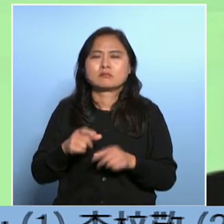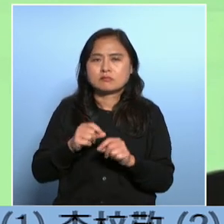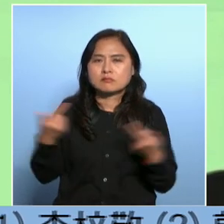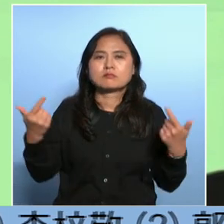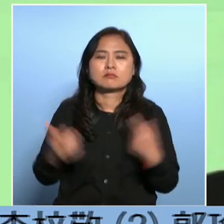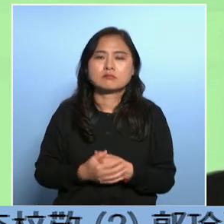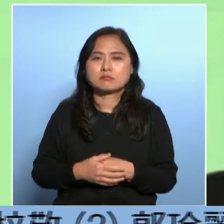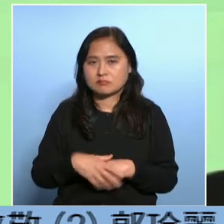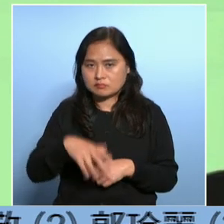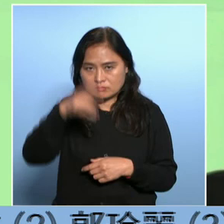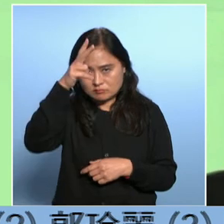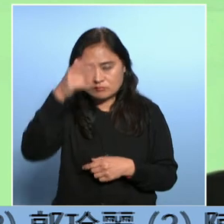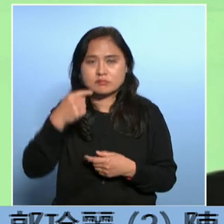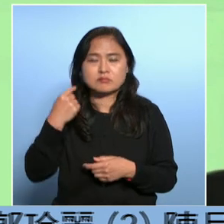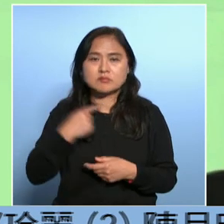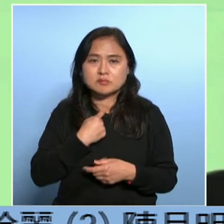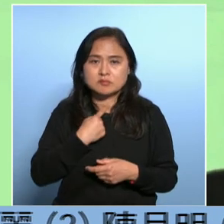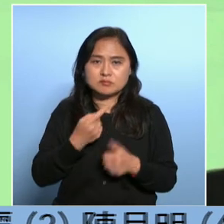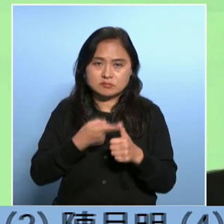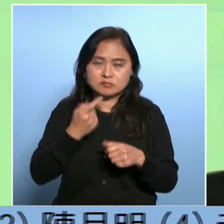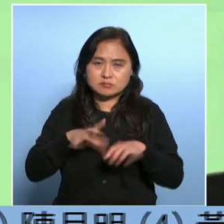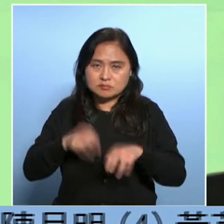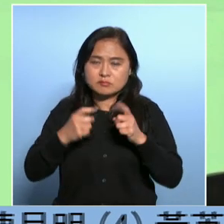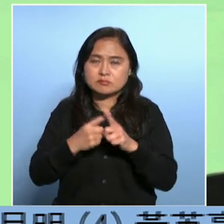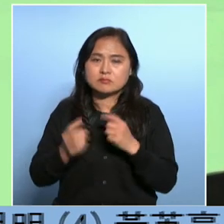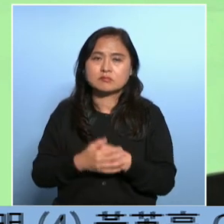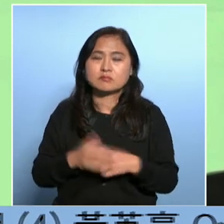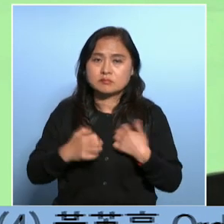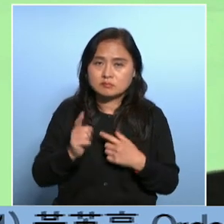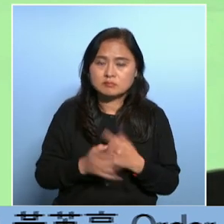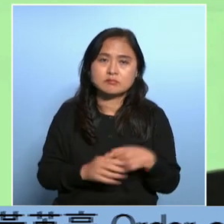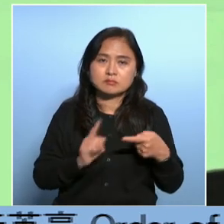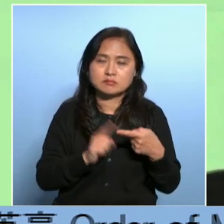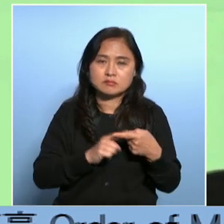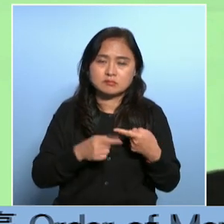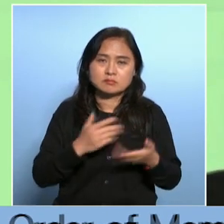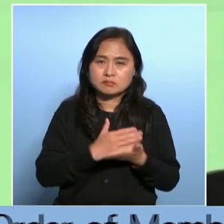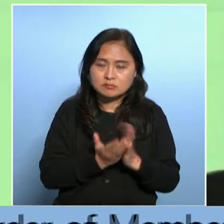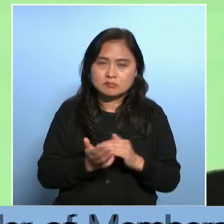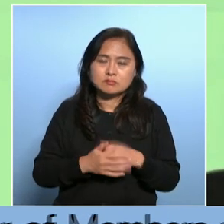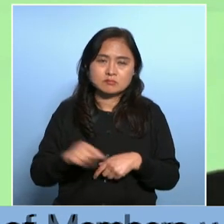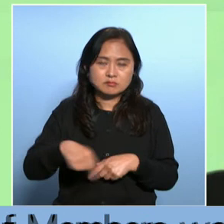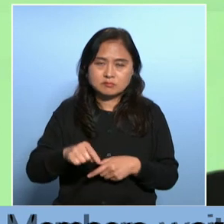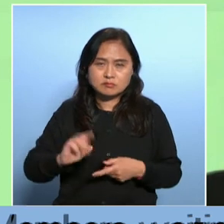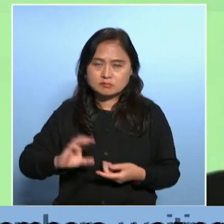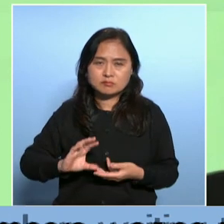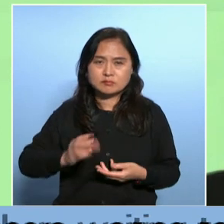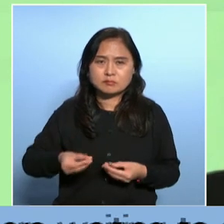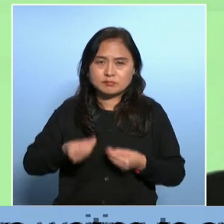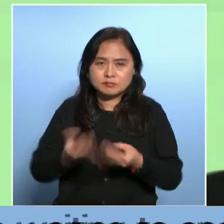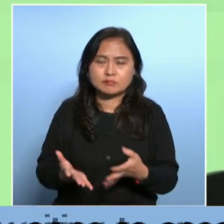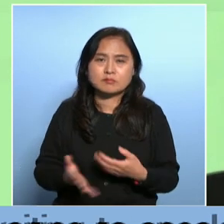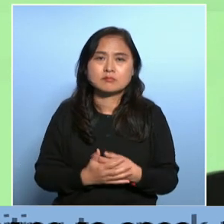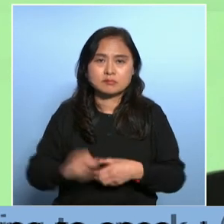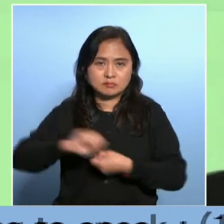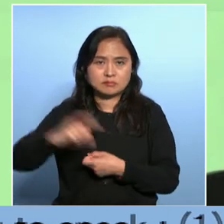The government should give priority to saving people's lives. More resources should be devoted. More land and